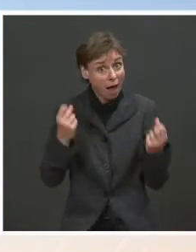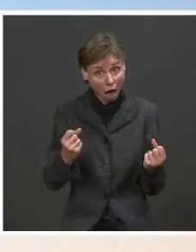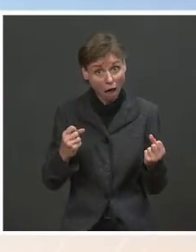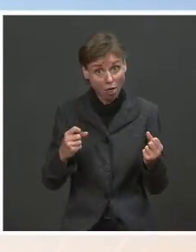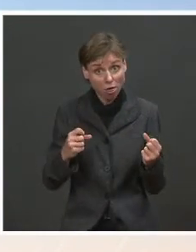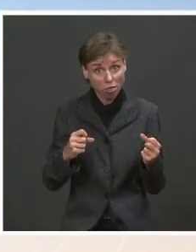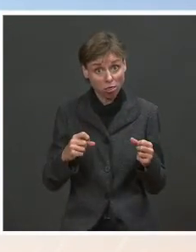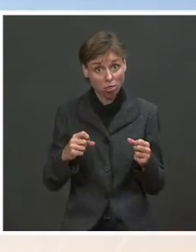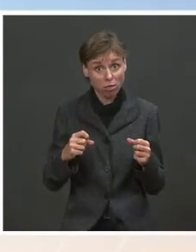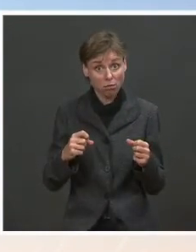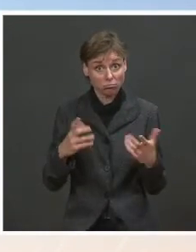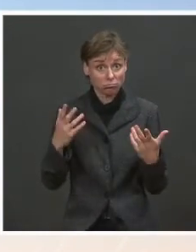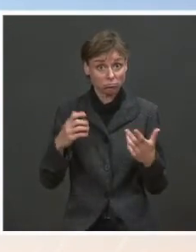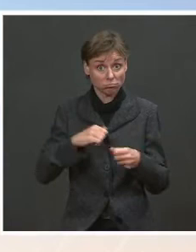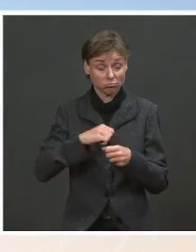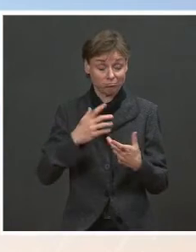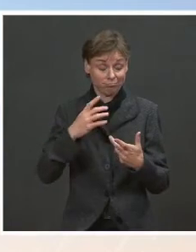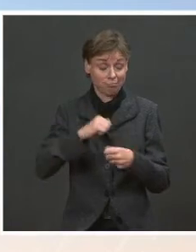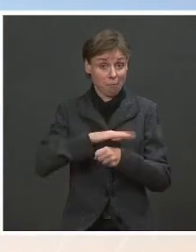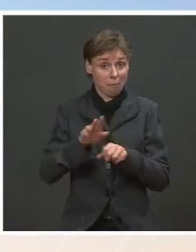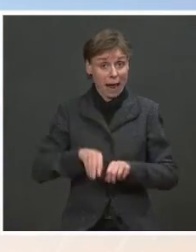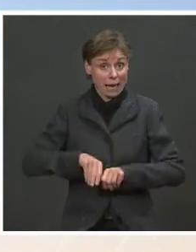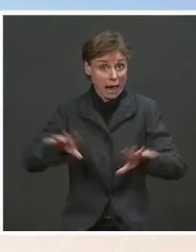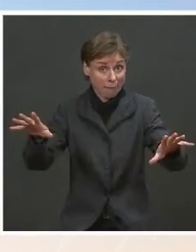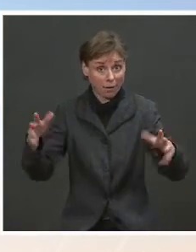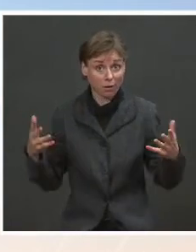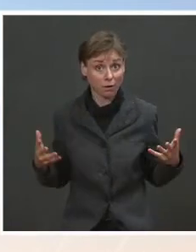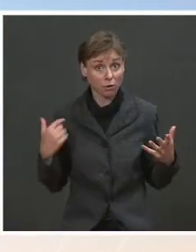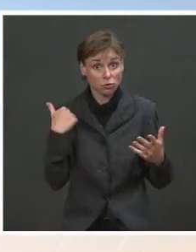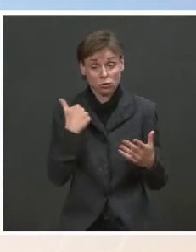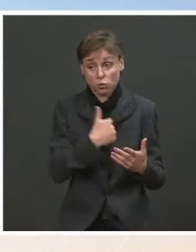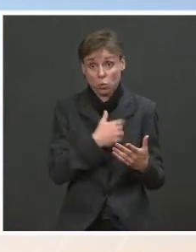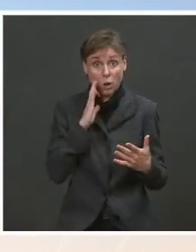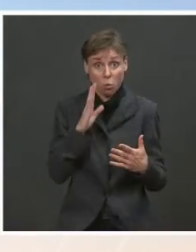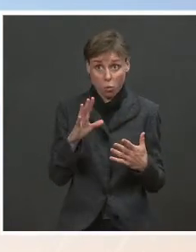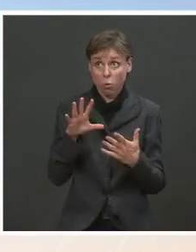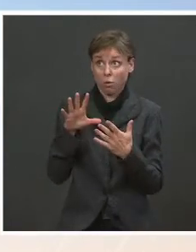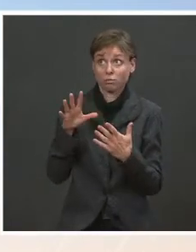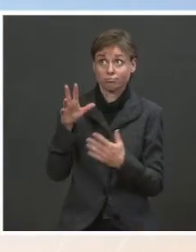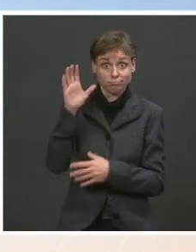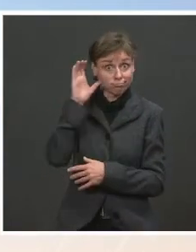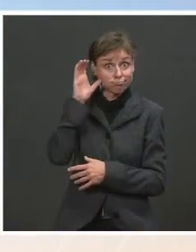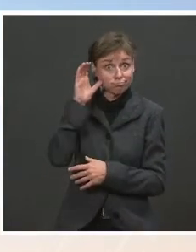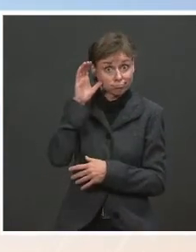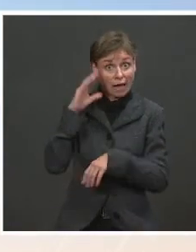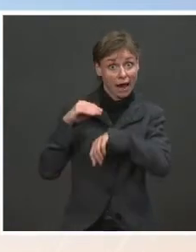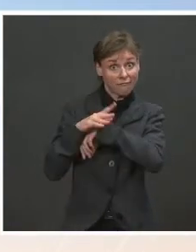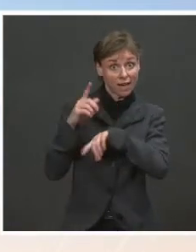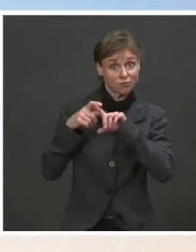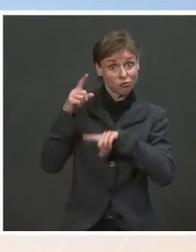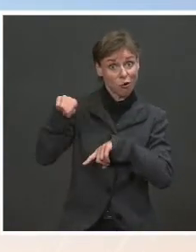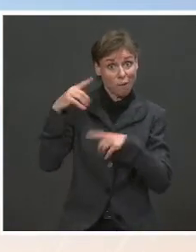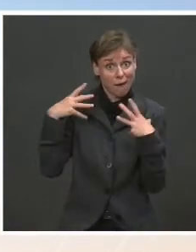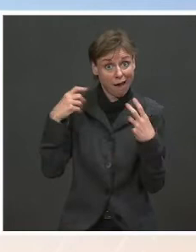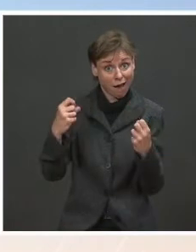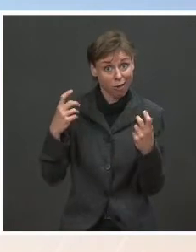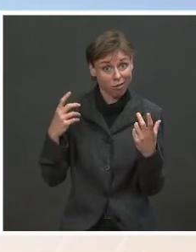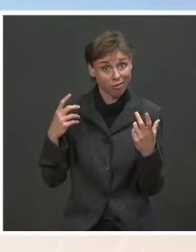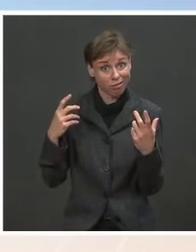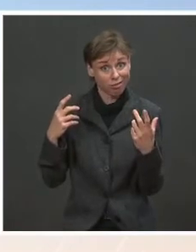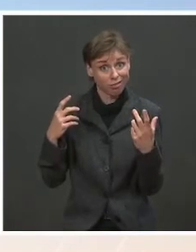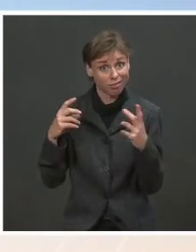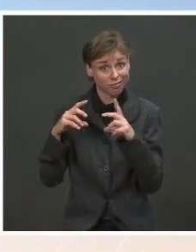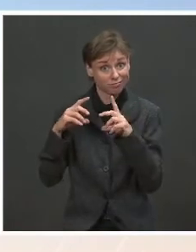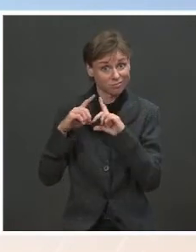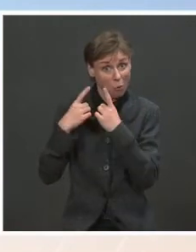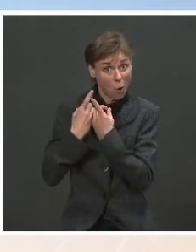health experts, our sister agencies that are health experts. So I recognize it may change, and if it does,